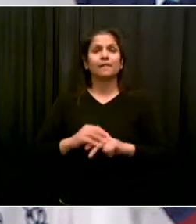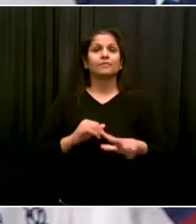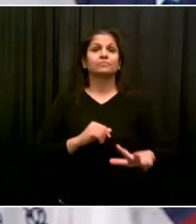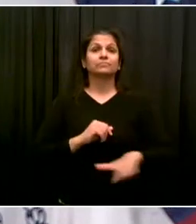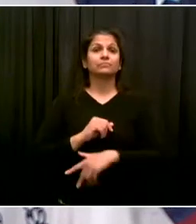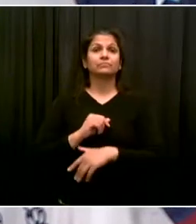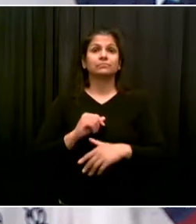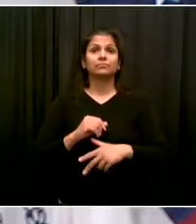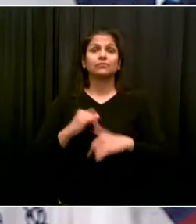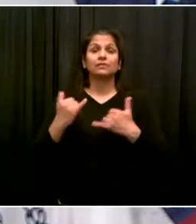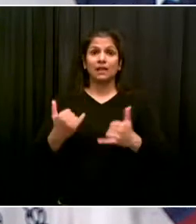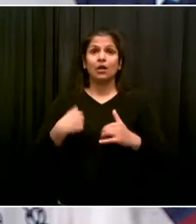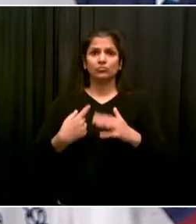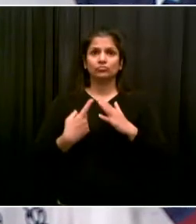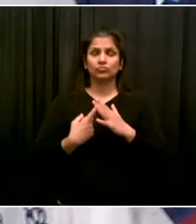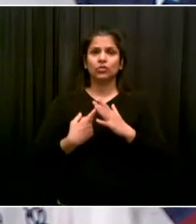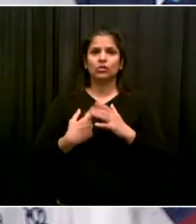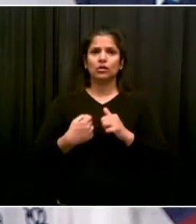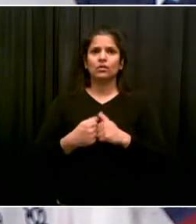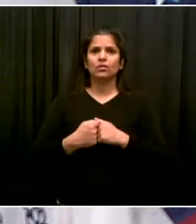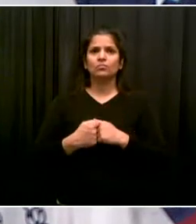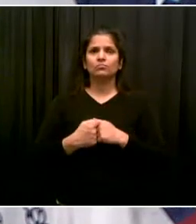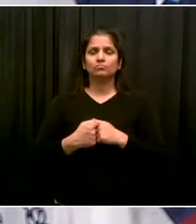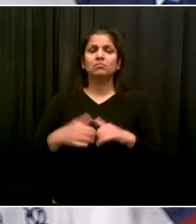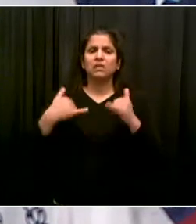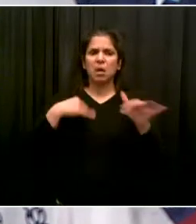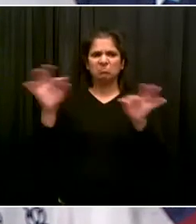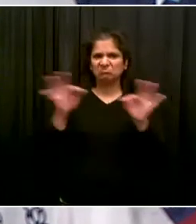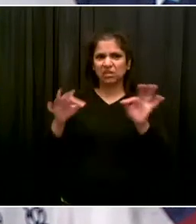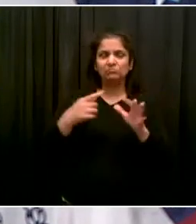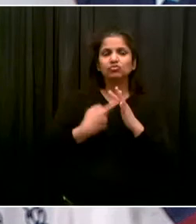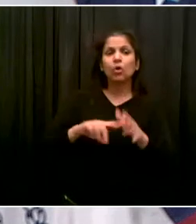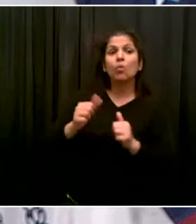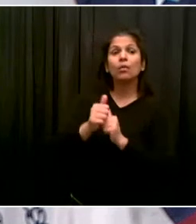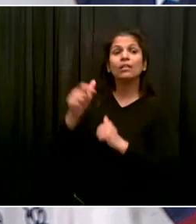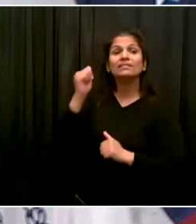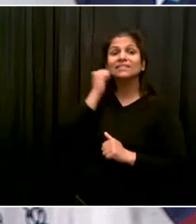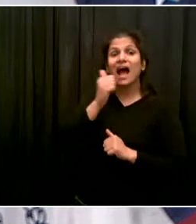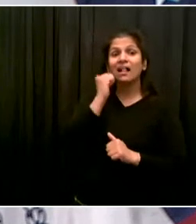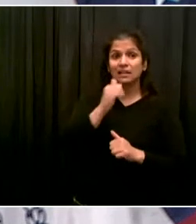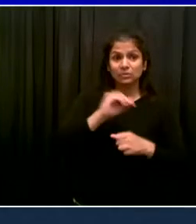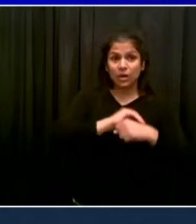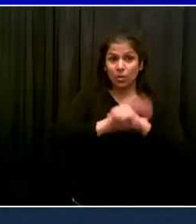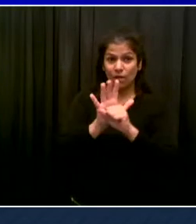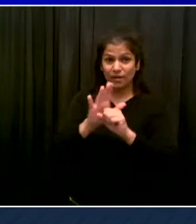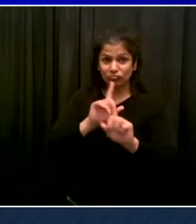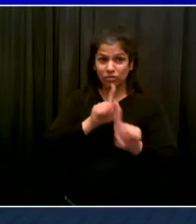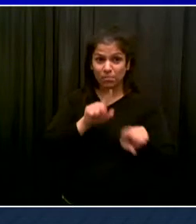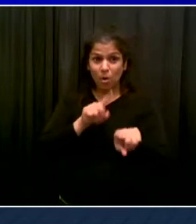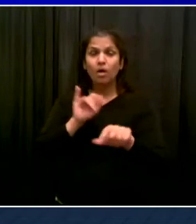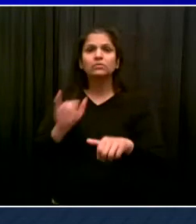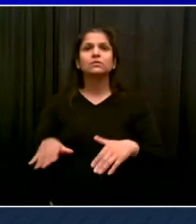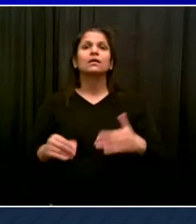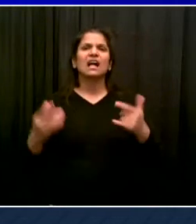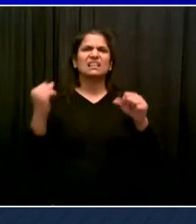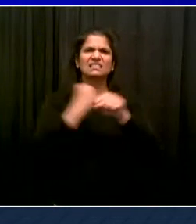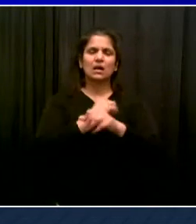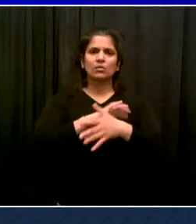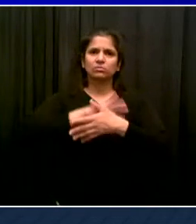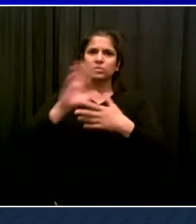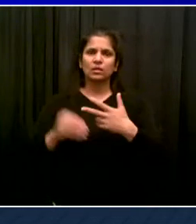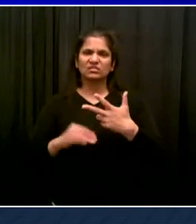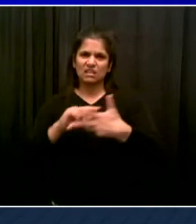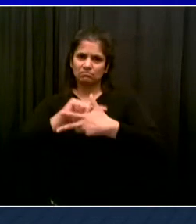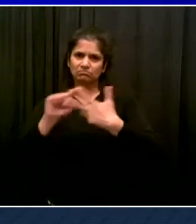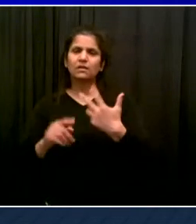again, long battle ahead against COVID, but some good news in these indicators today for sure. Number one, daily number of people admitted to New York City